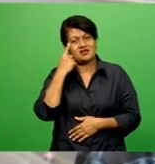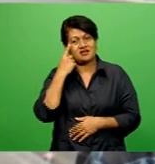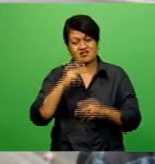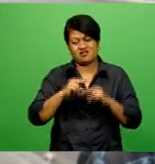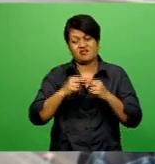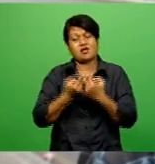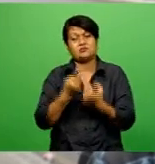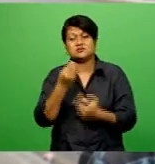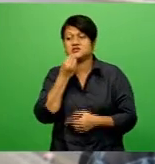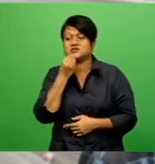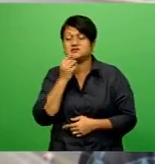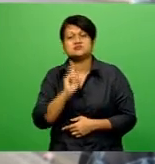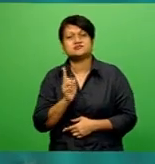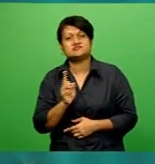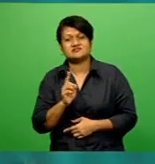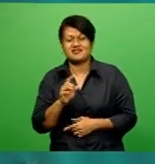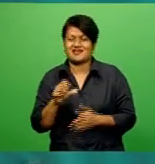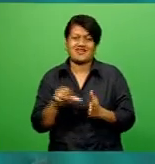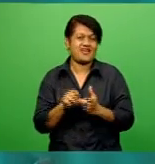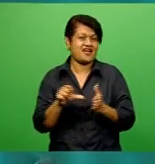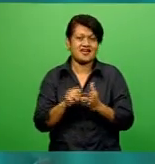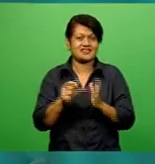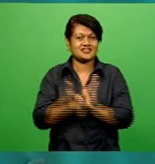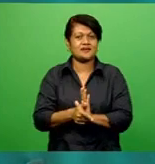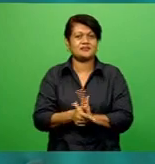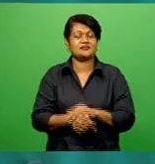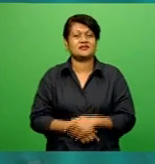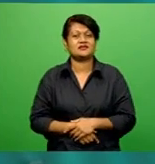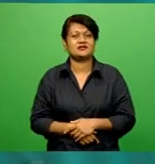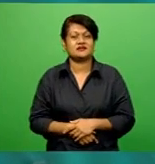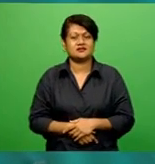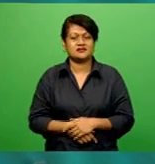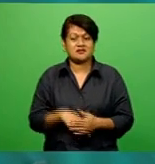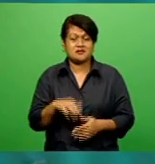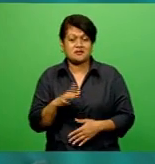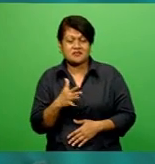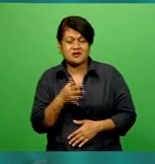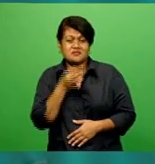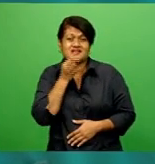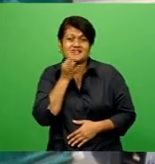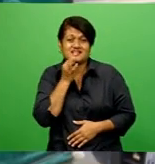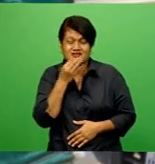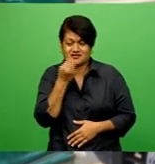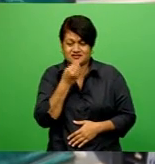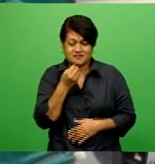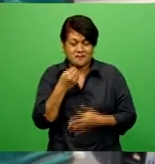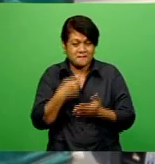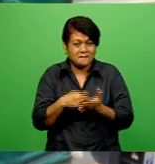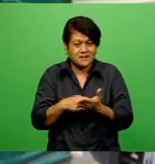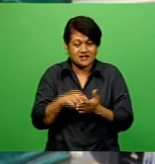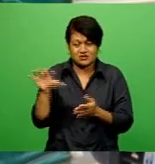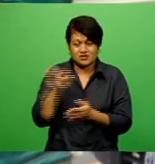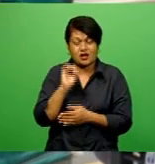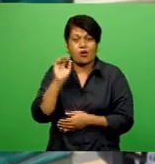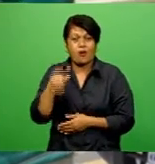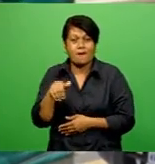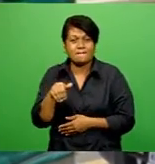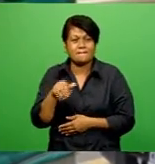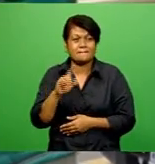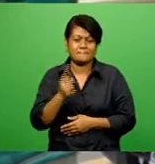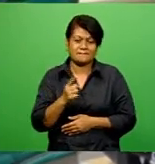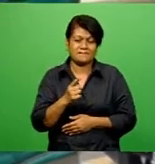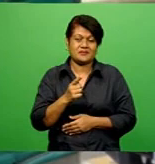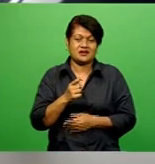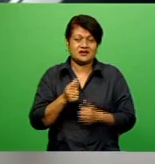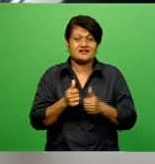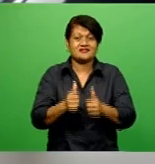eat, Very hard time. It may be little cash for them to take home at the end of the day. However, the drivers